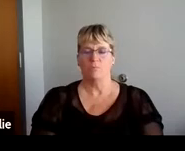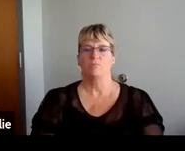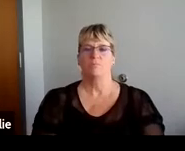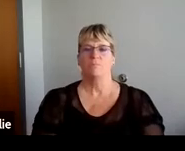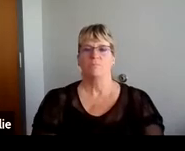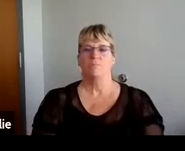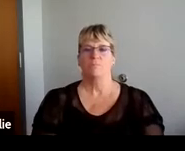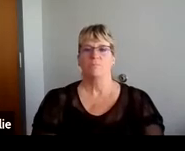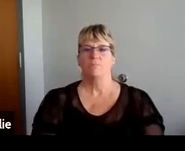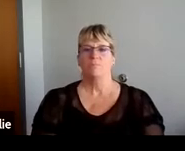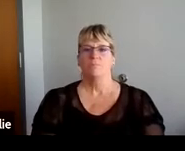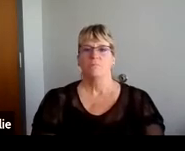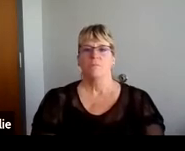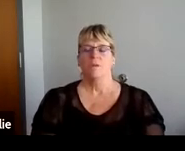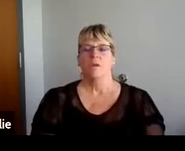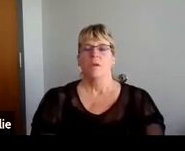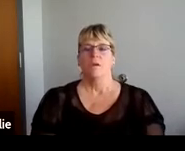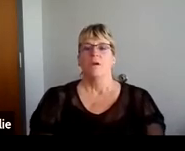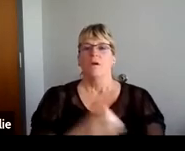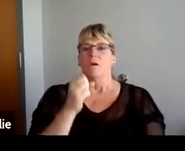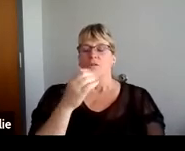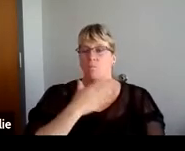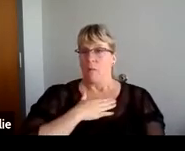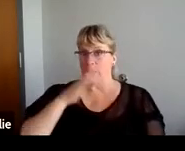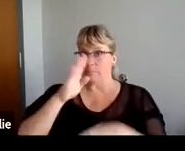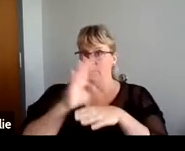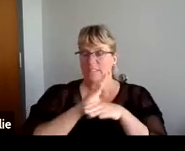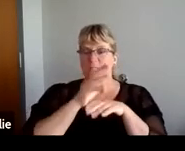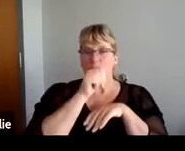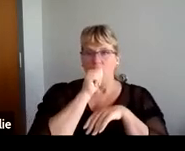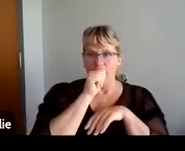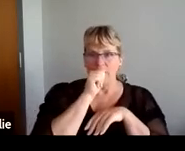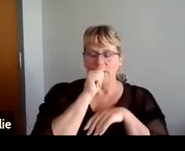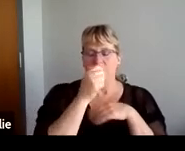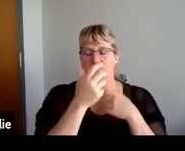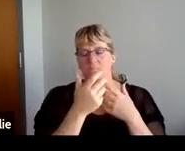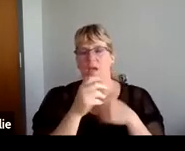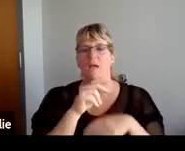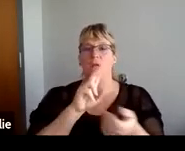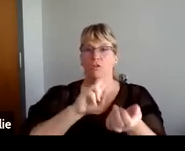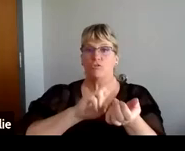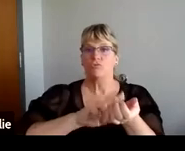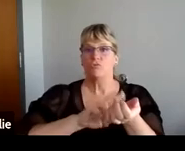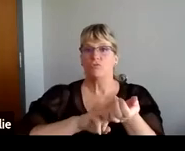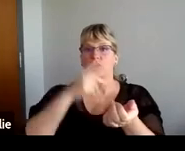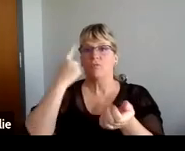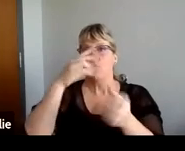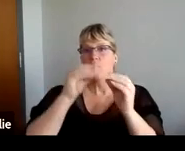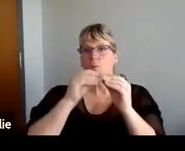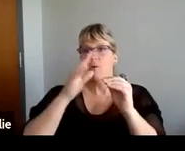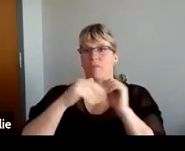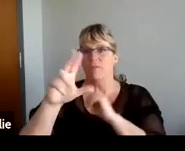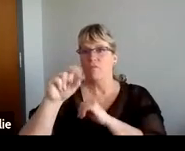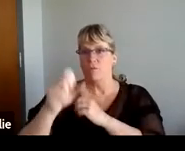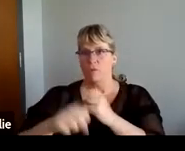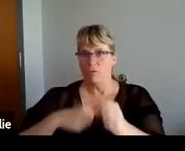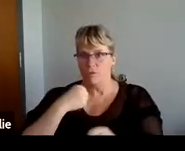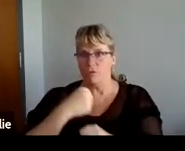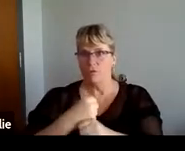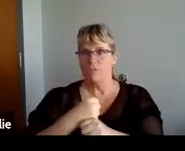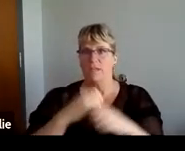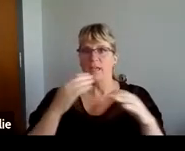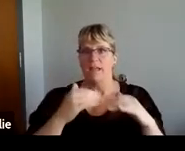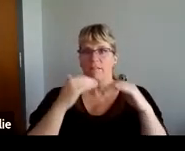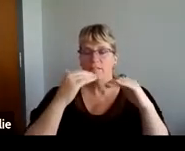So I have a practice, like I said, a private practice. I've been a nurse for over 30 years, an advanced